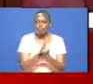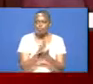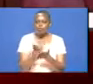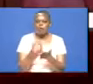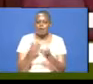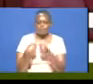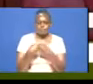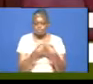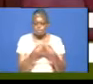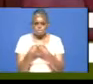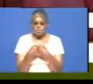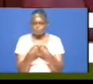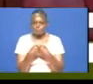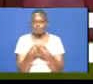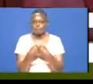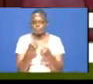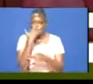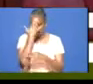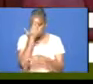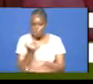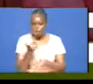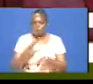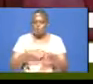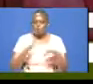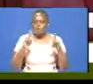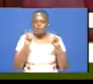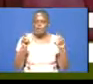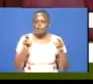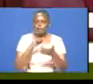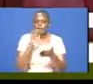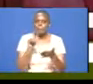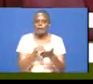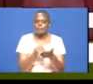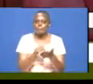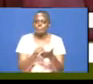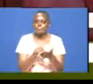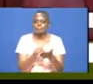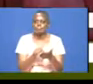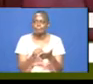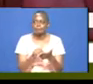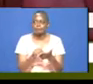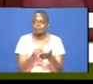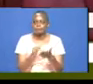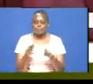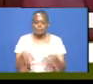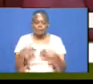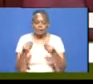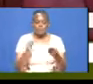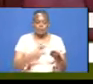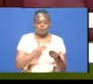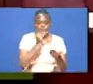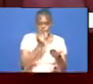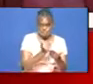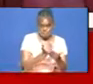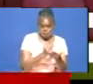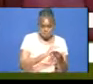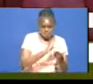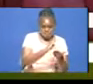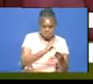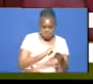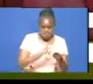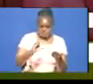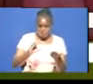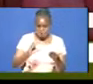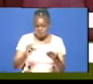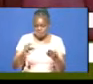challenges on the issue of giving funds to these groups,